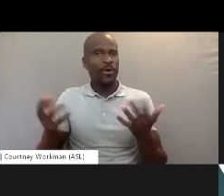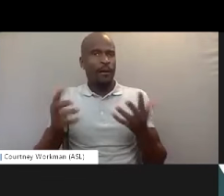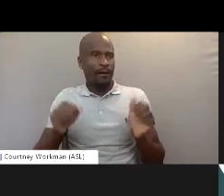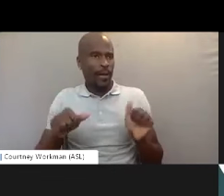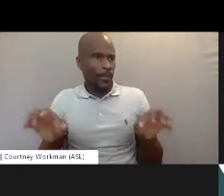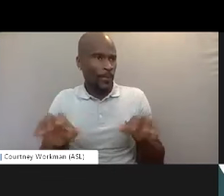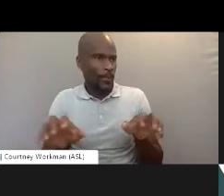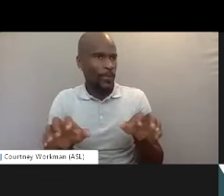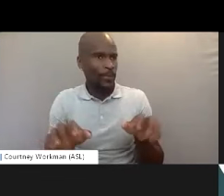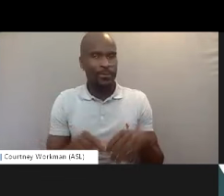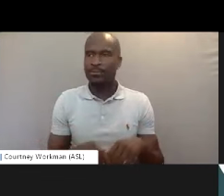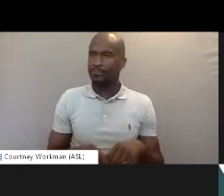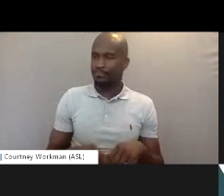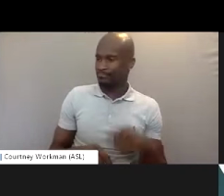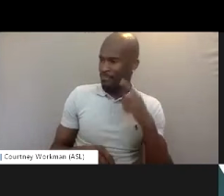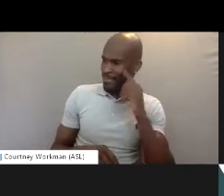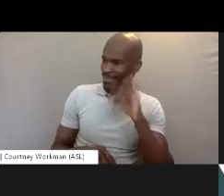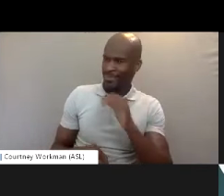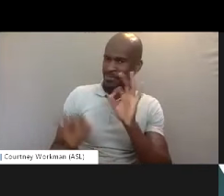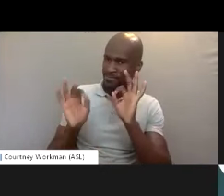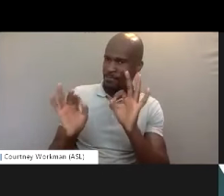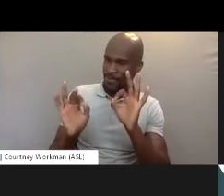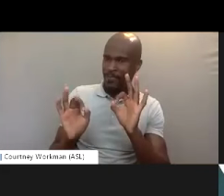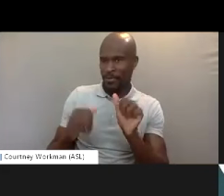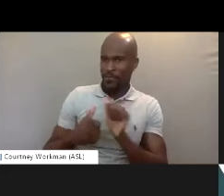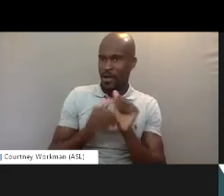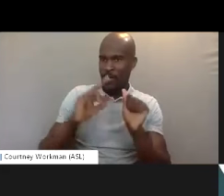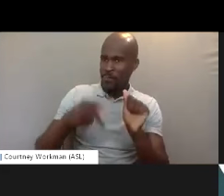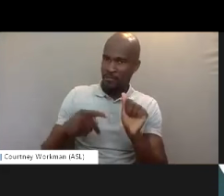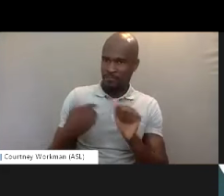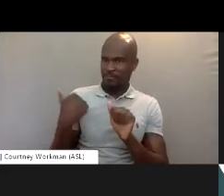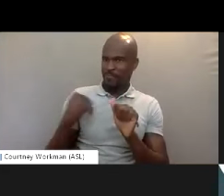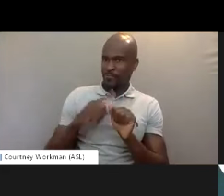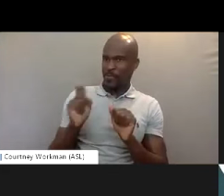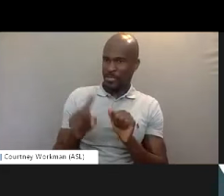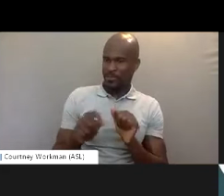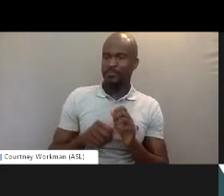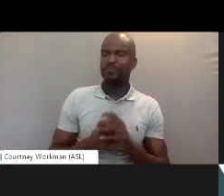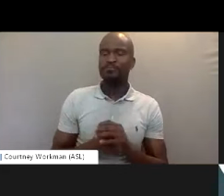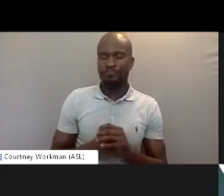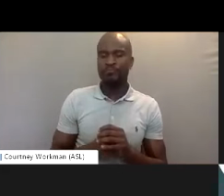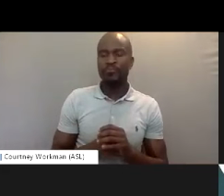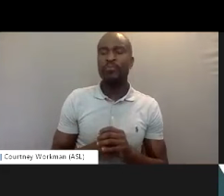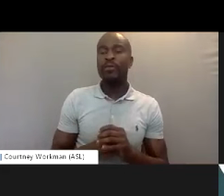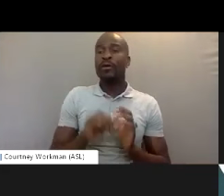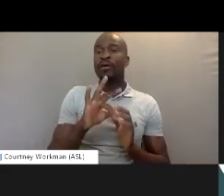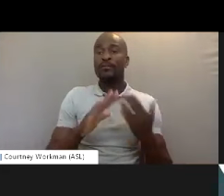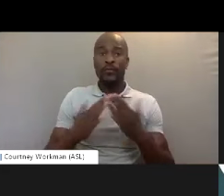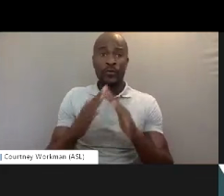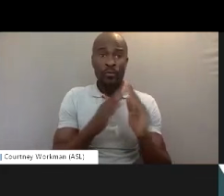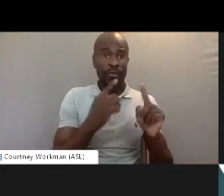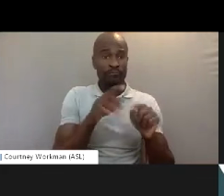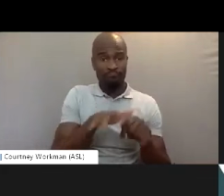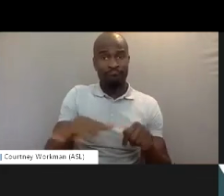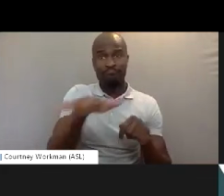question. I was going to say that really builds upon what Dr. Reingold was saying. And when you're working with rural communities, especially when